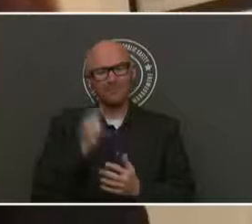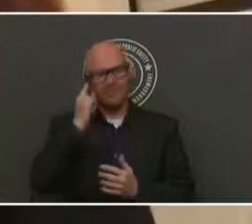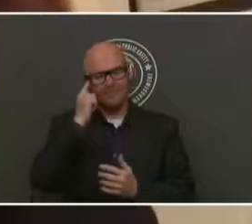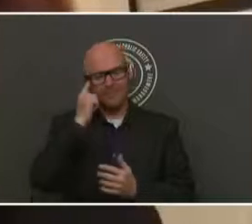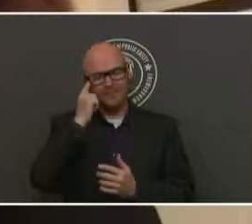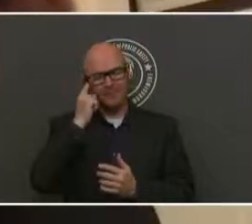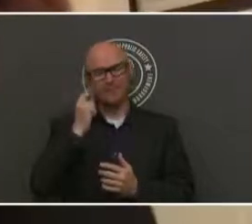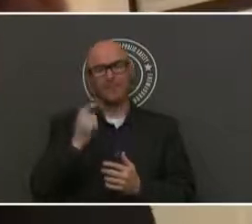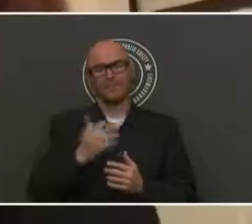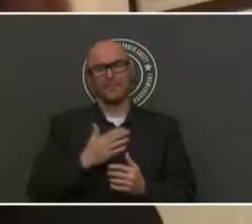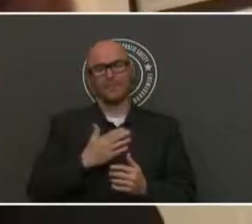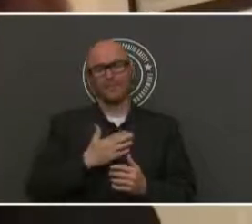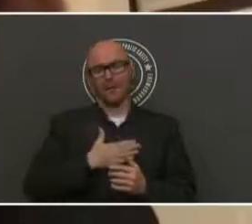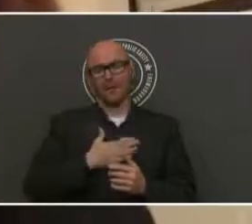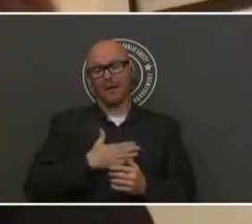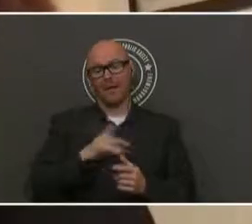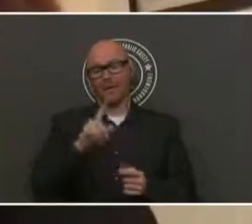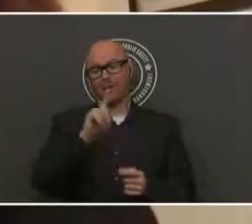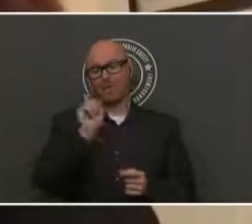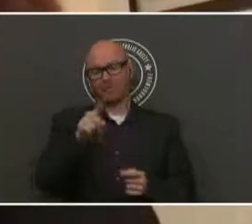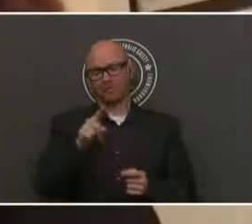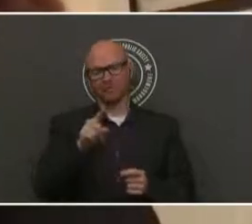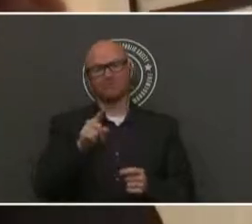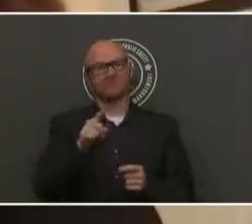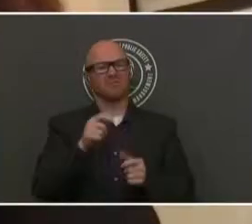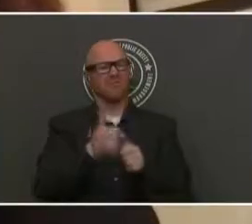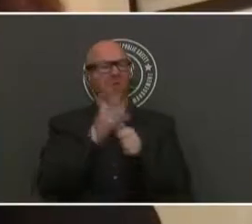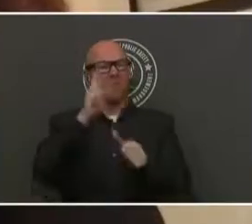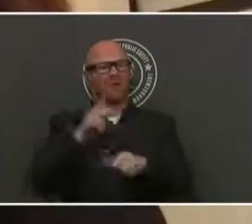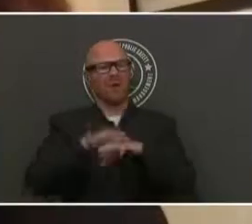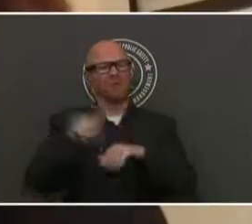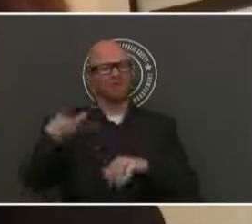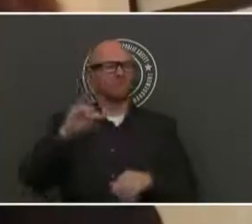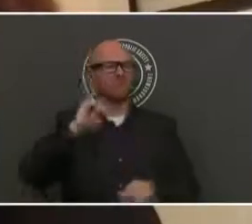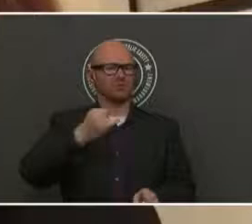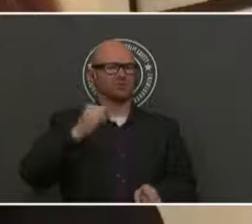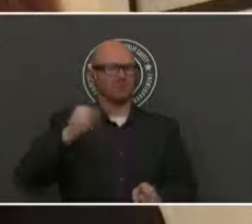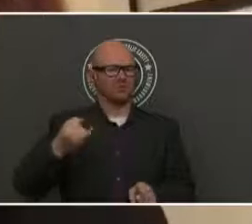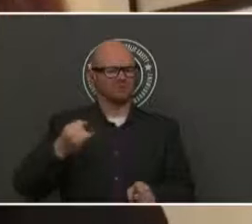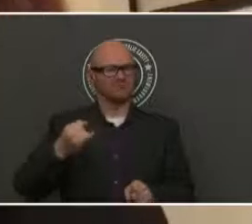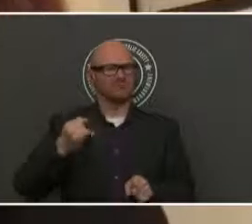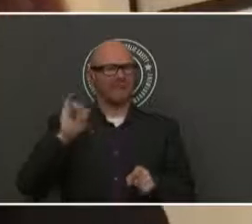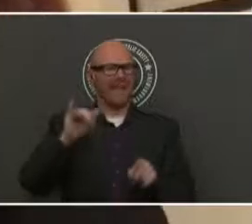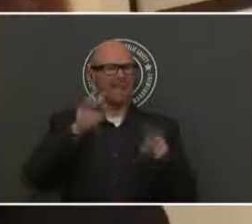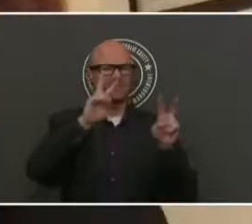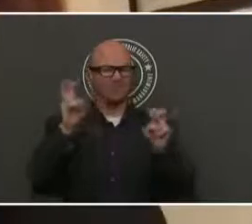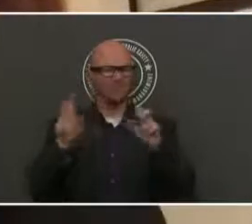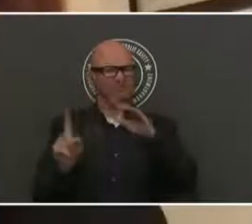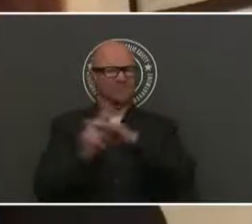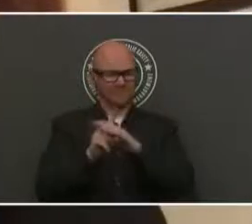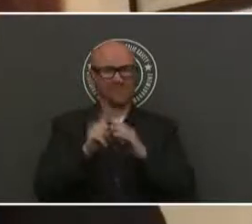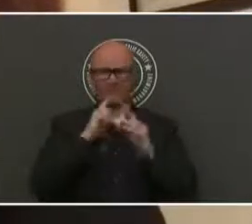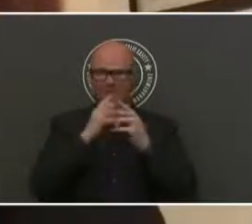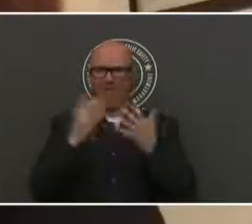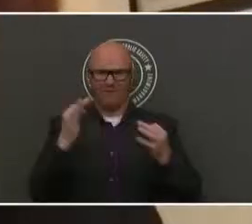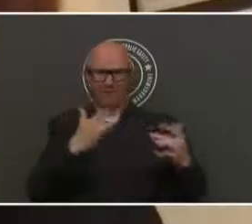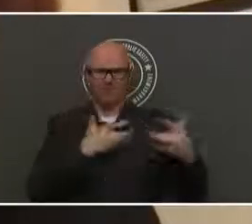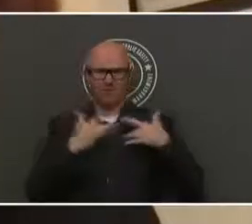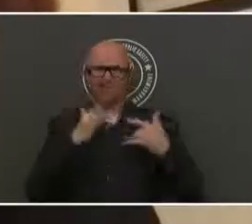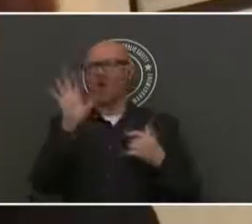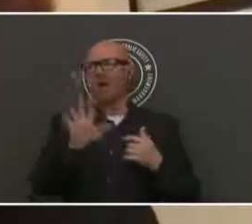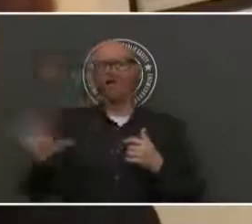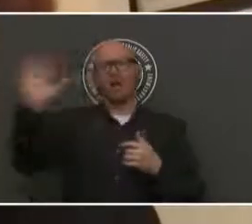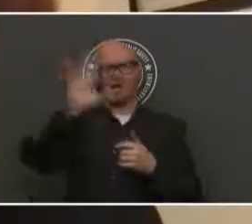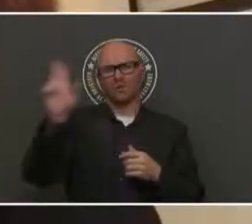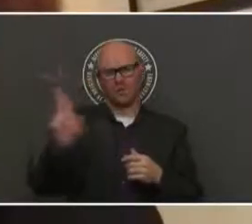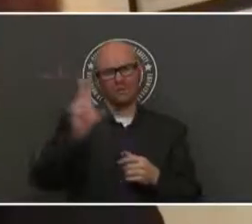Governor, I just wanted to follow up on the Johnson & Johnson vaccination issue. There's a lot of concern around the country that, and